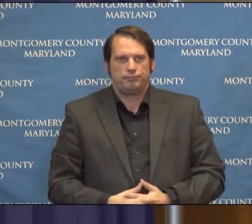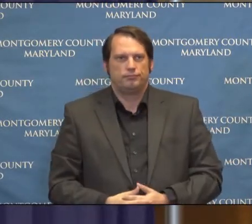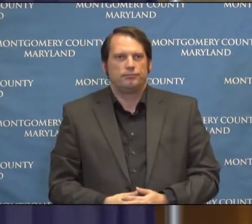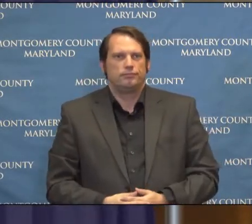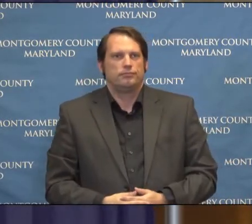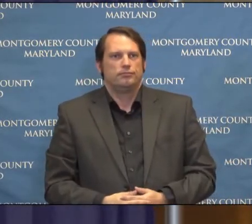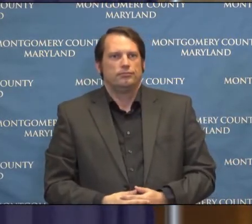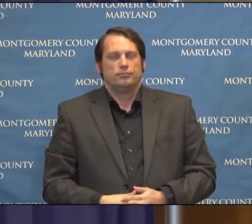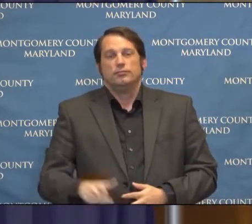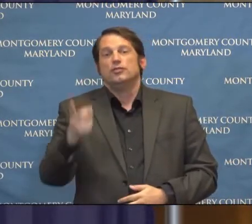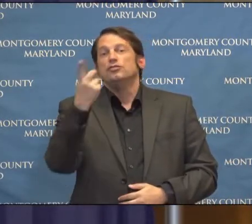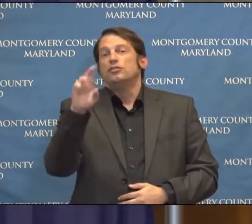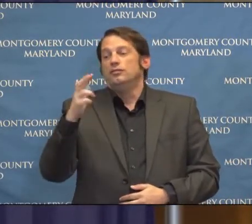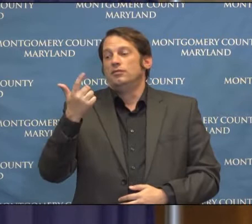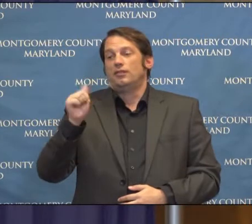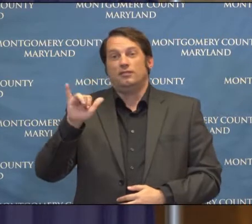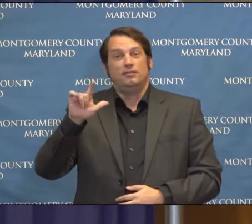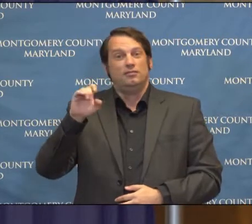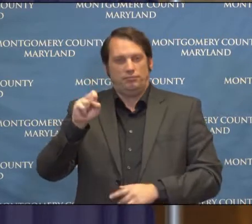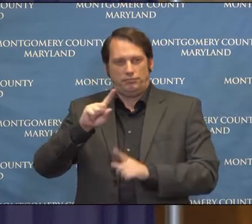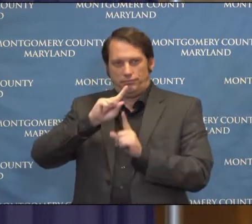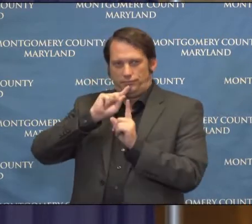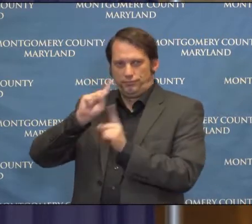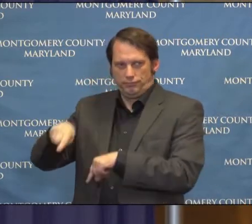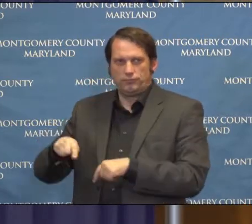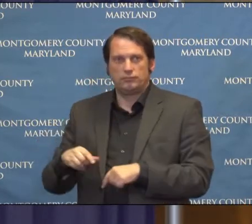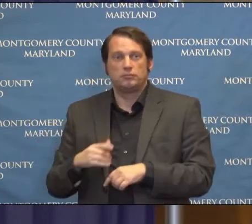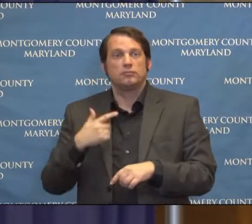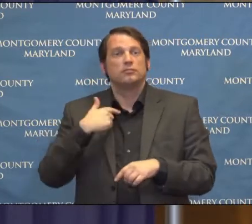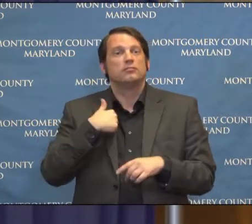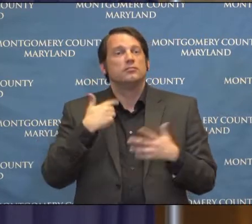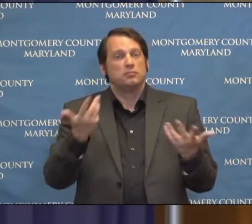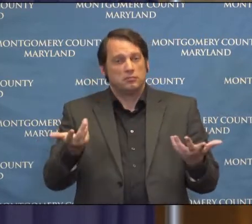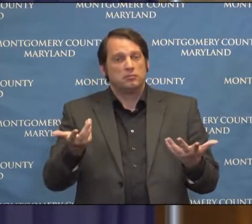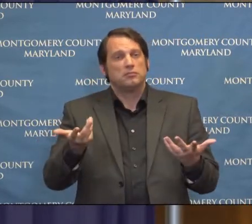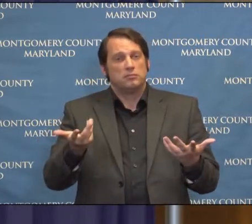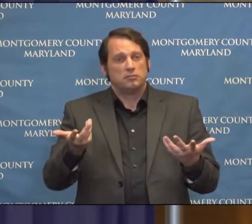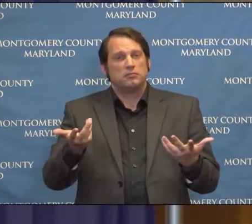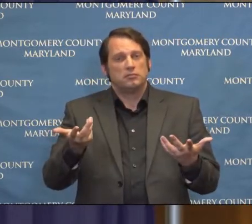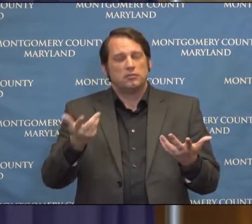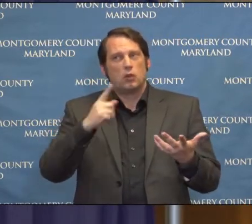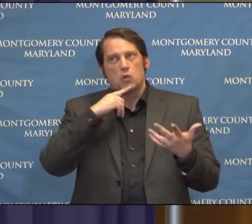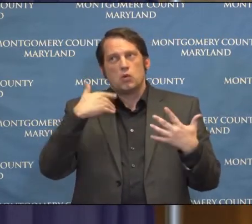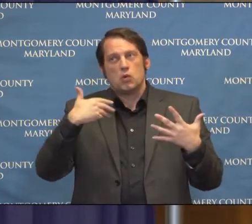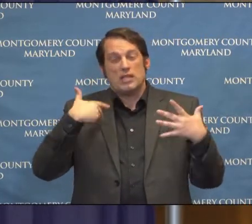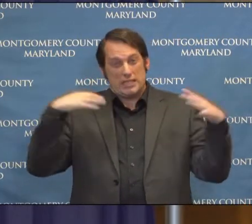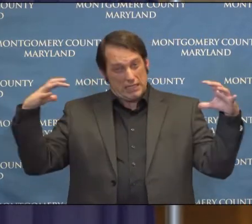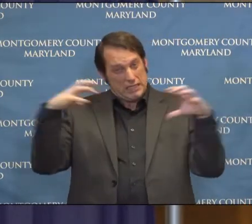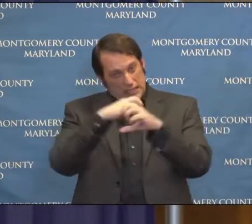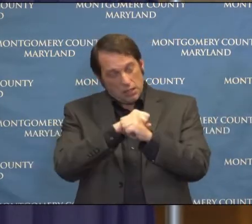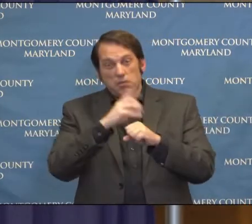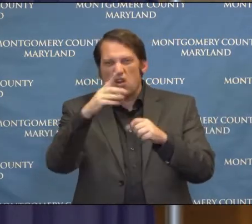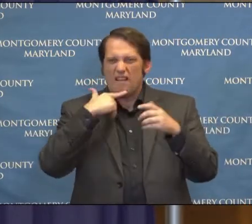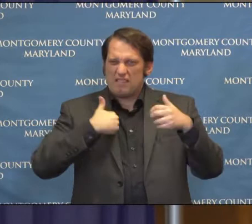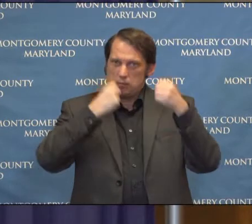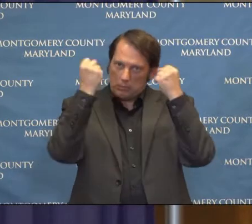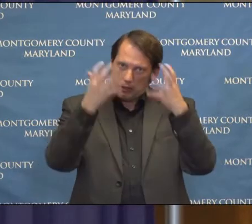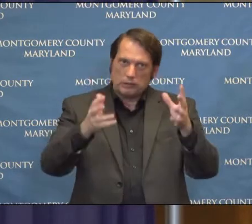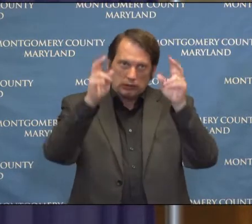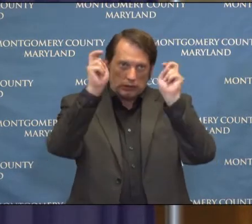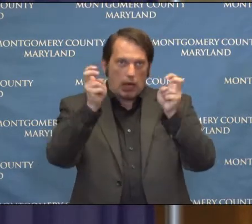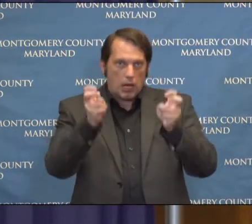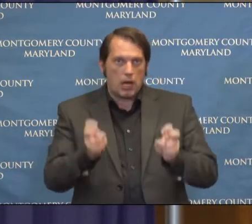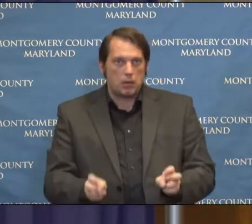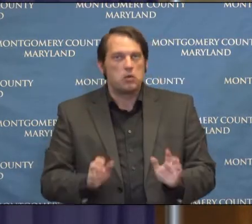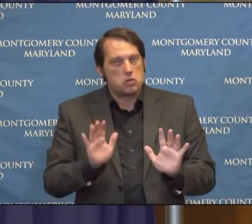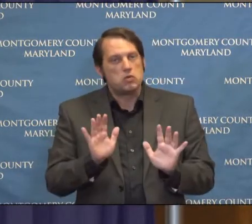not a long question, it touches on a lot of important topics. And I think it's important for folks to understand at home that we have